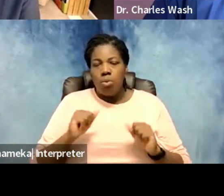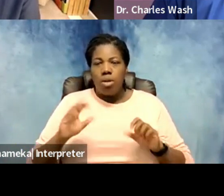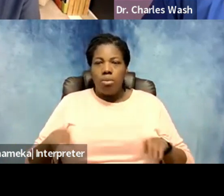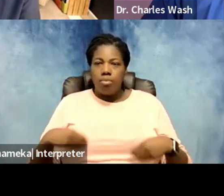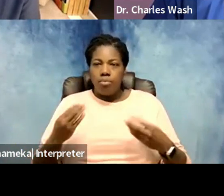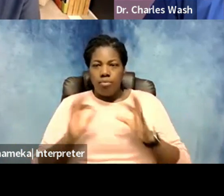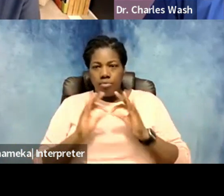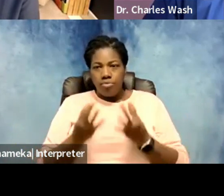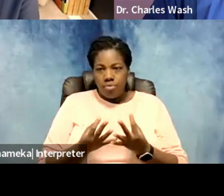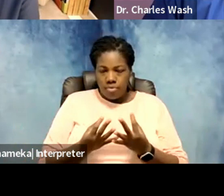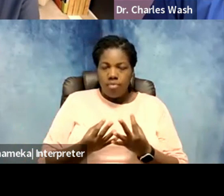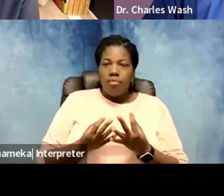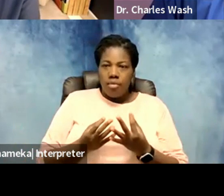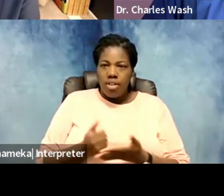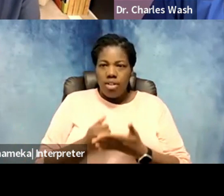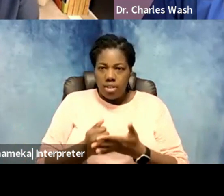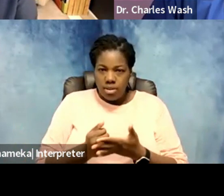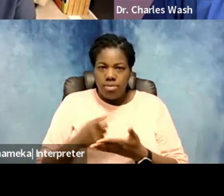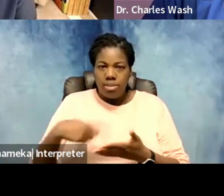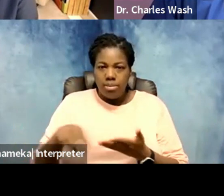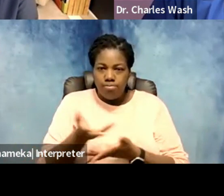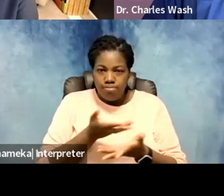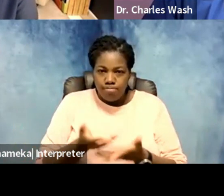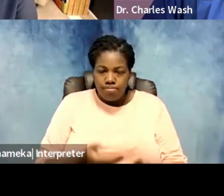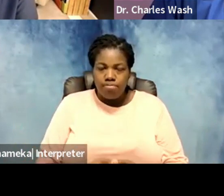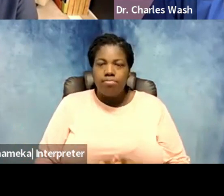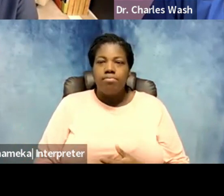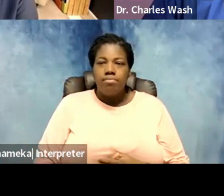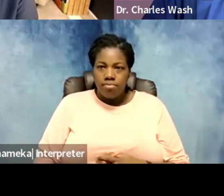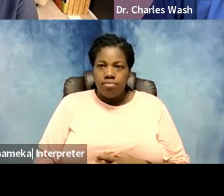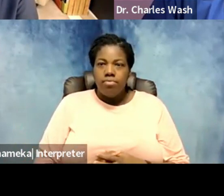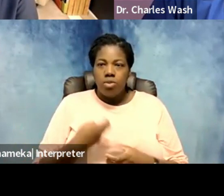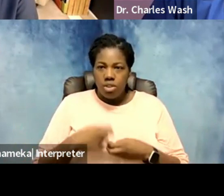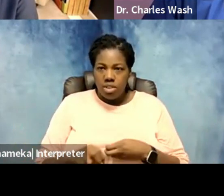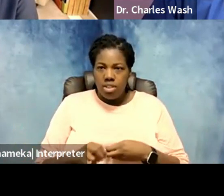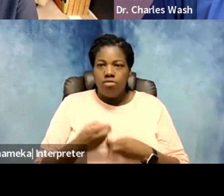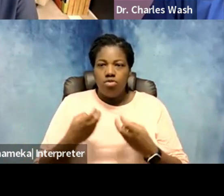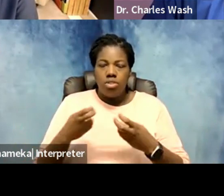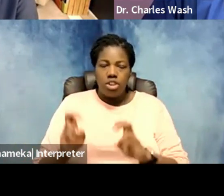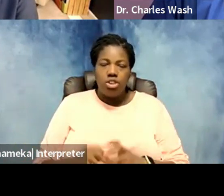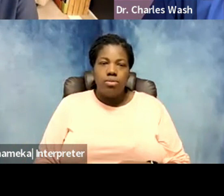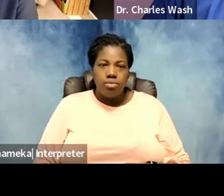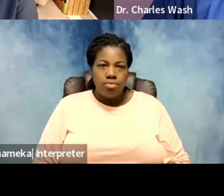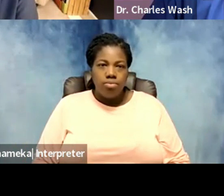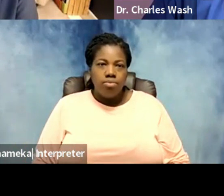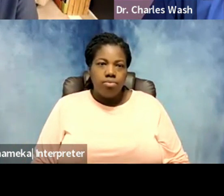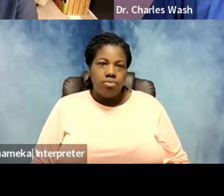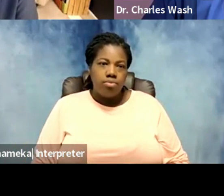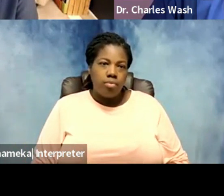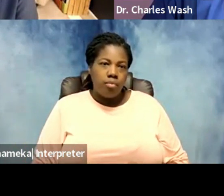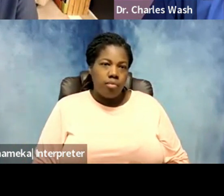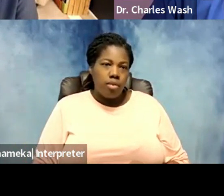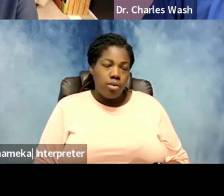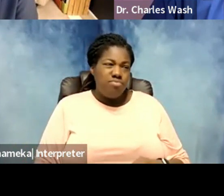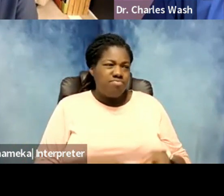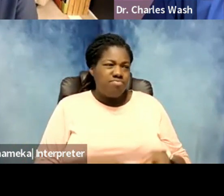do to really help these families engage with each other through this really difficult transition. Absolutely difficult transition.